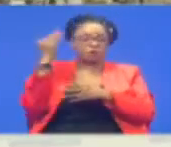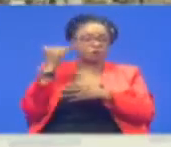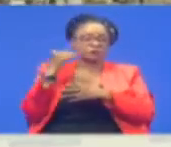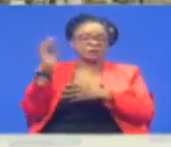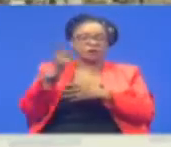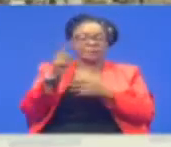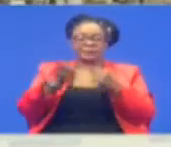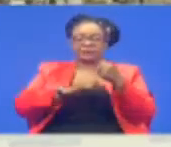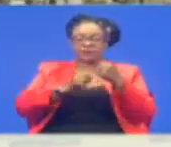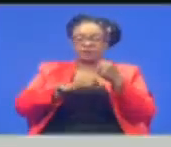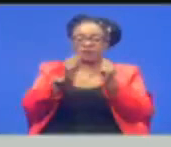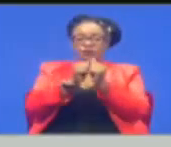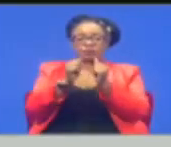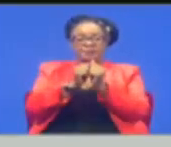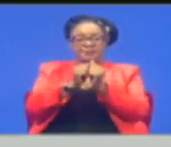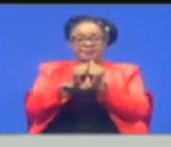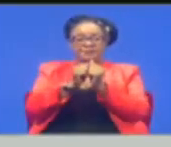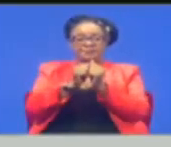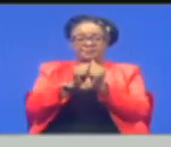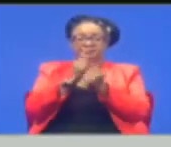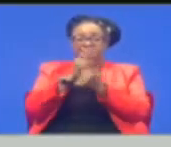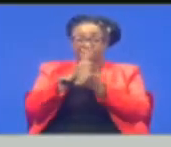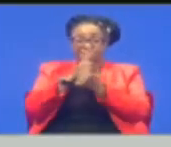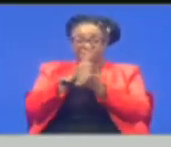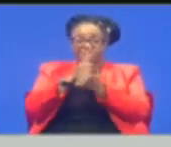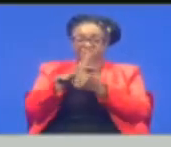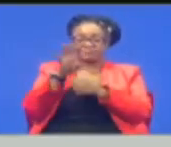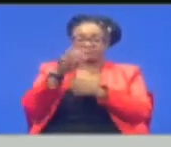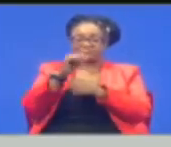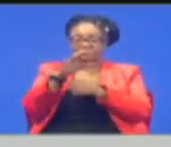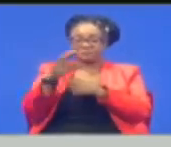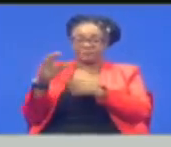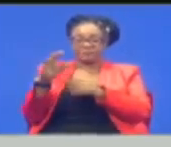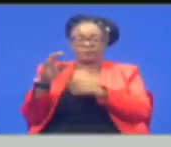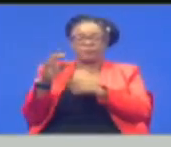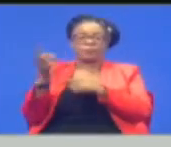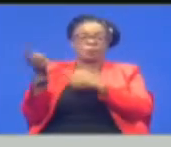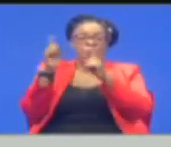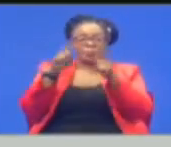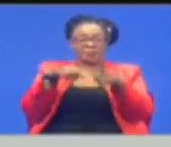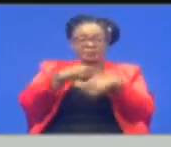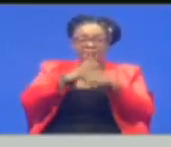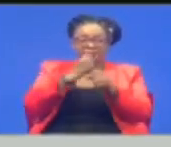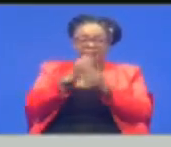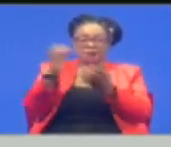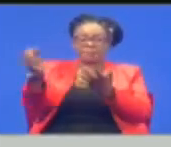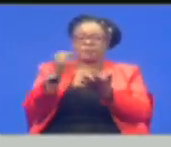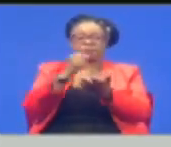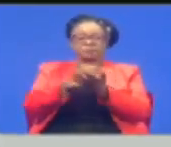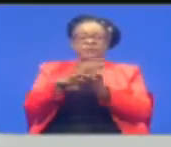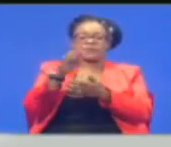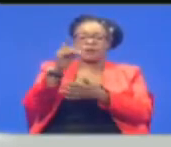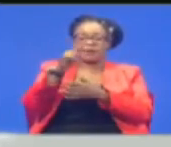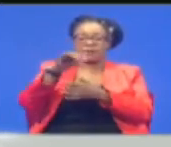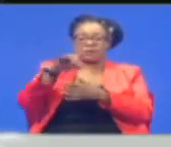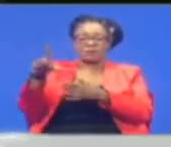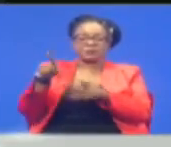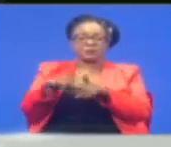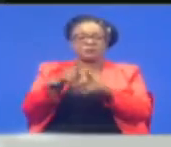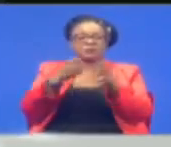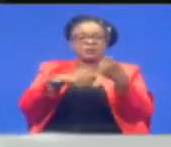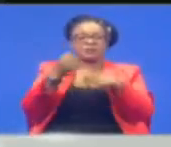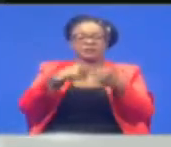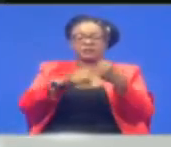of October. In December, the EACC went after him, which led to the appointment of Daniel Kiptoo as the acting